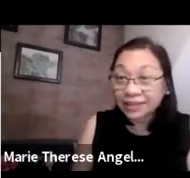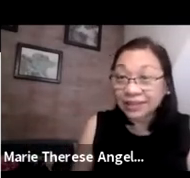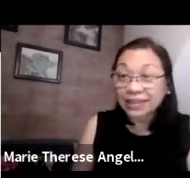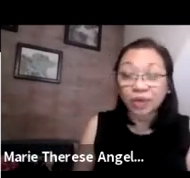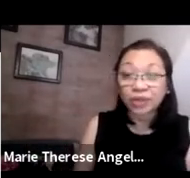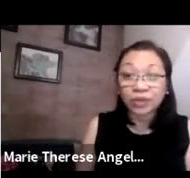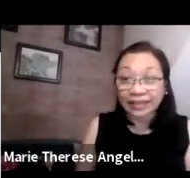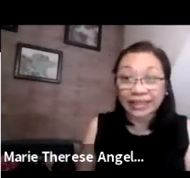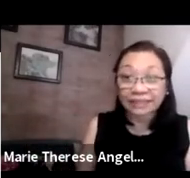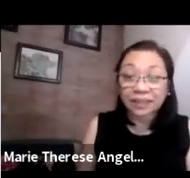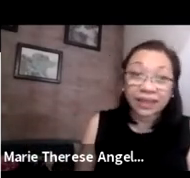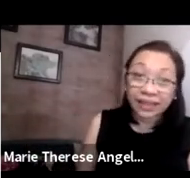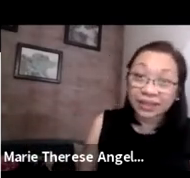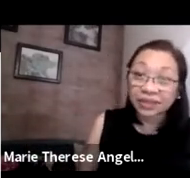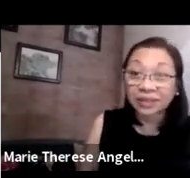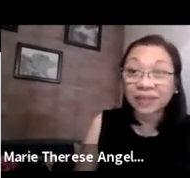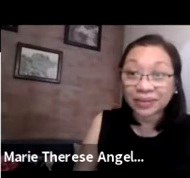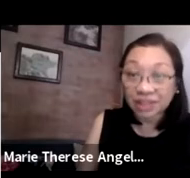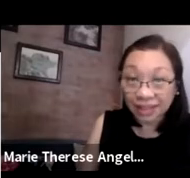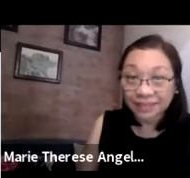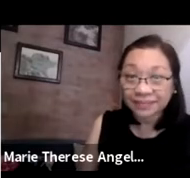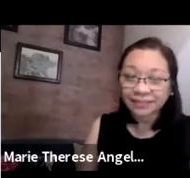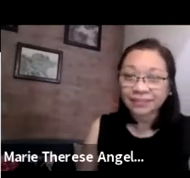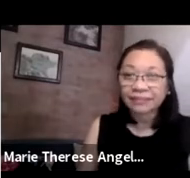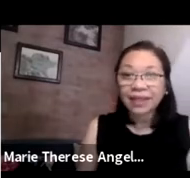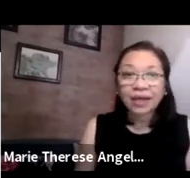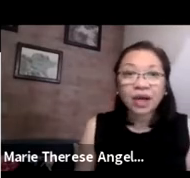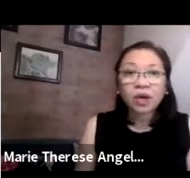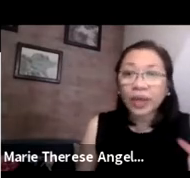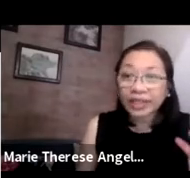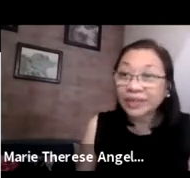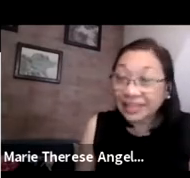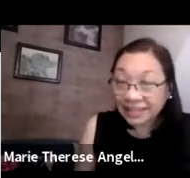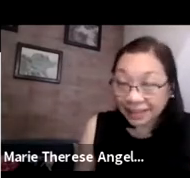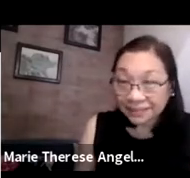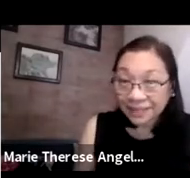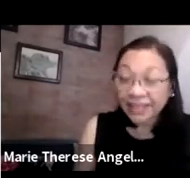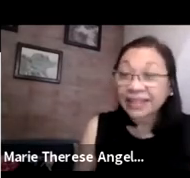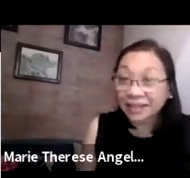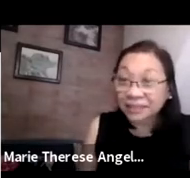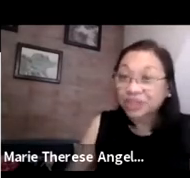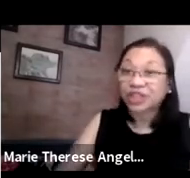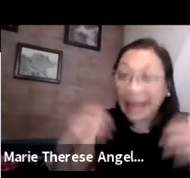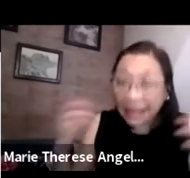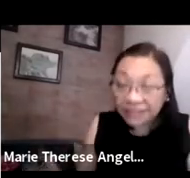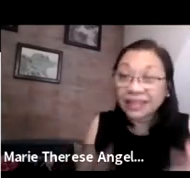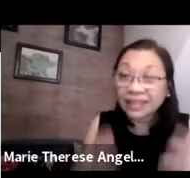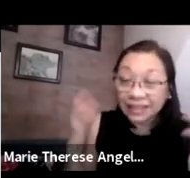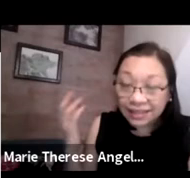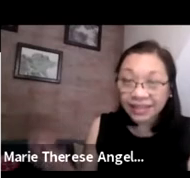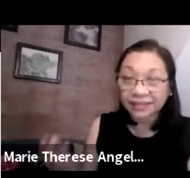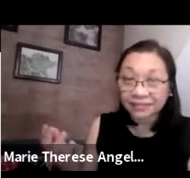than someone who can keep his or her mouth shut. When you listen, and again, because you're